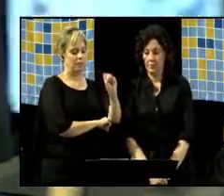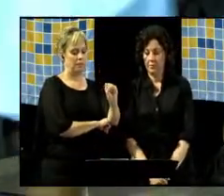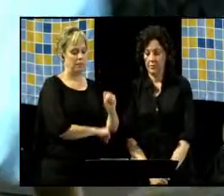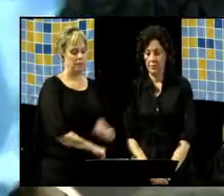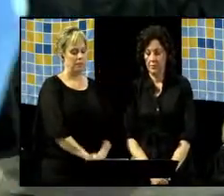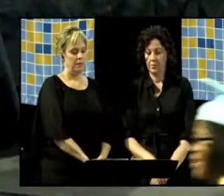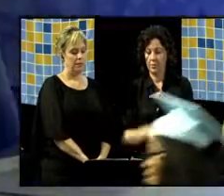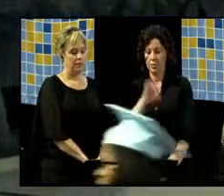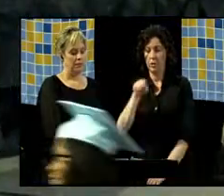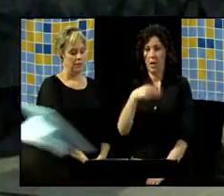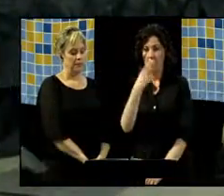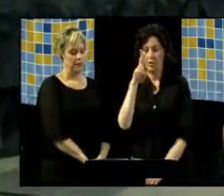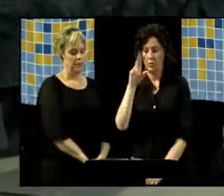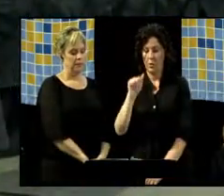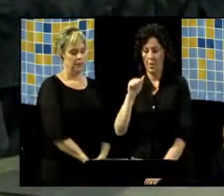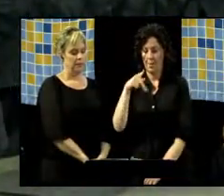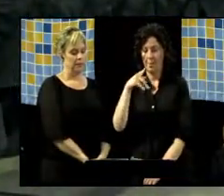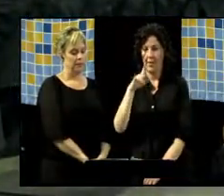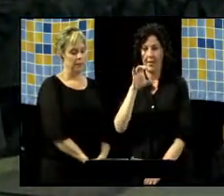Amir Pickens,